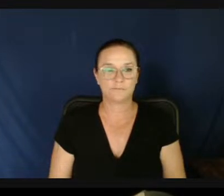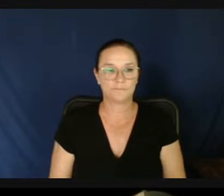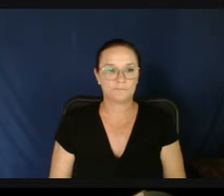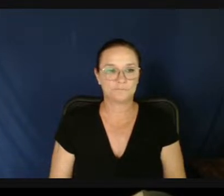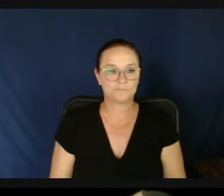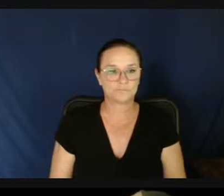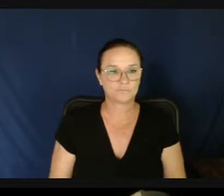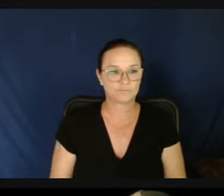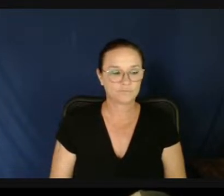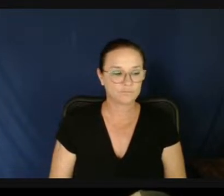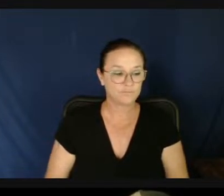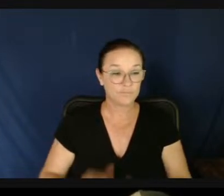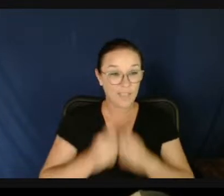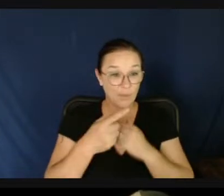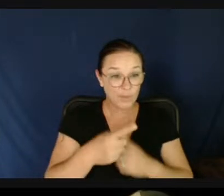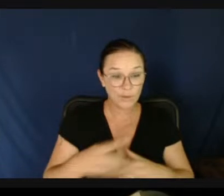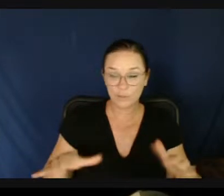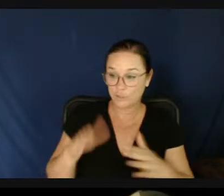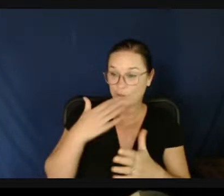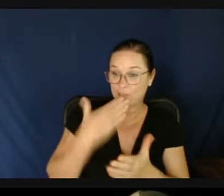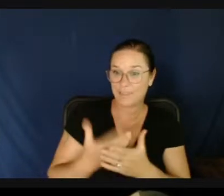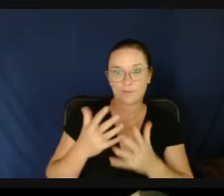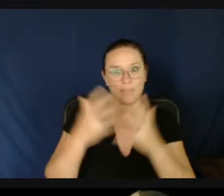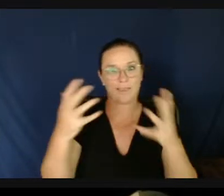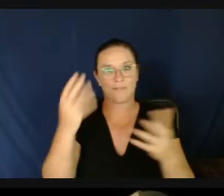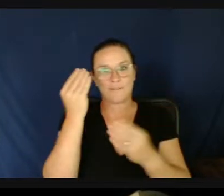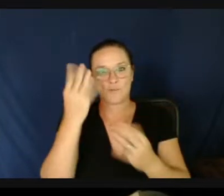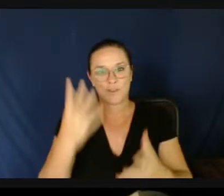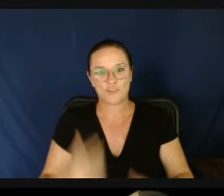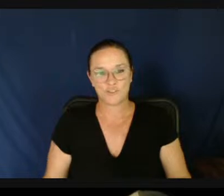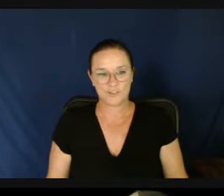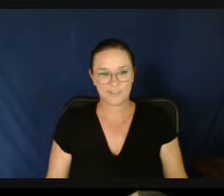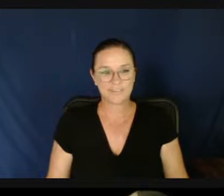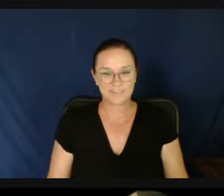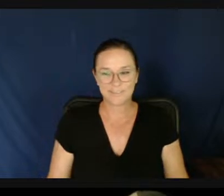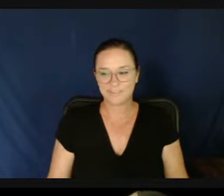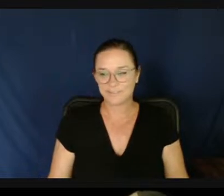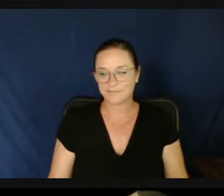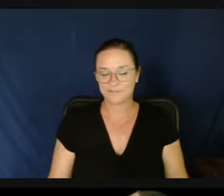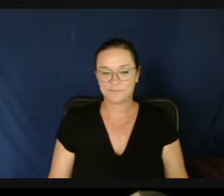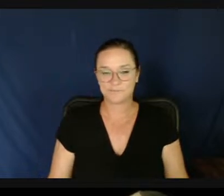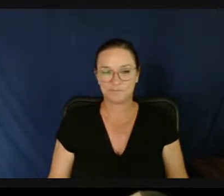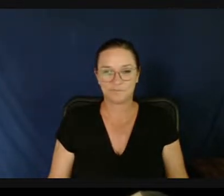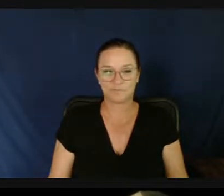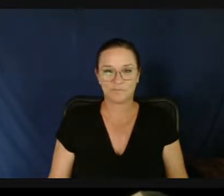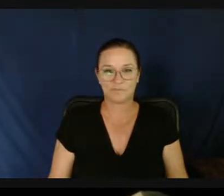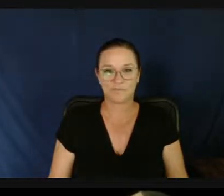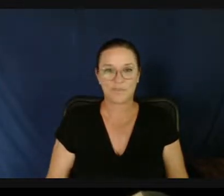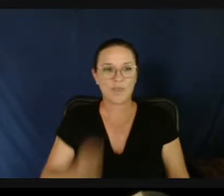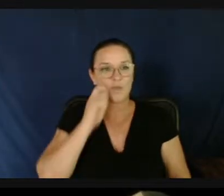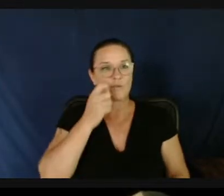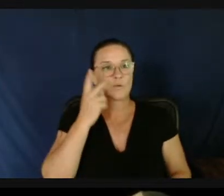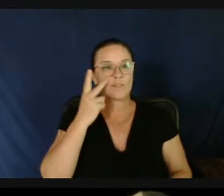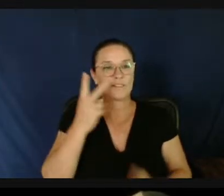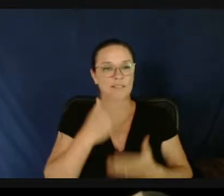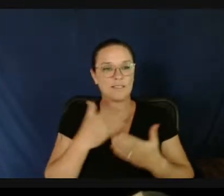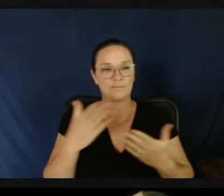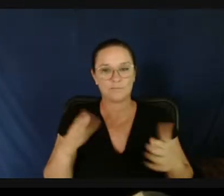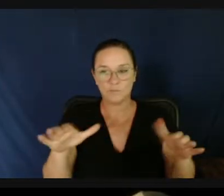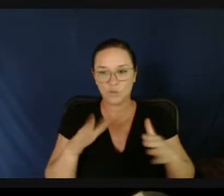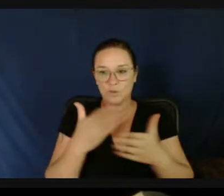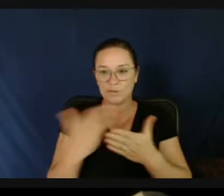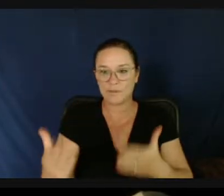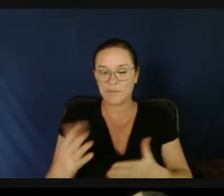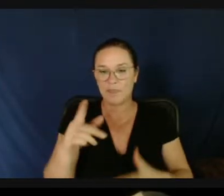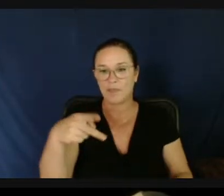doing? I'm doing good. A lot of information there. Right. It's cool to see them do something at Pohoiki,